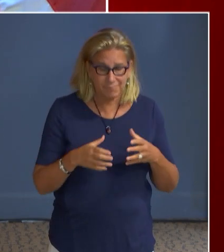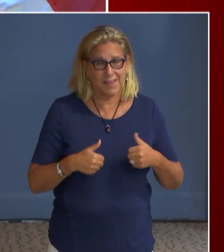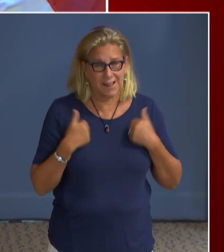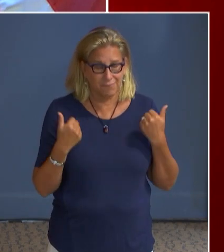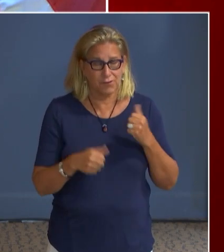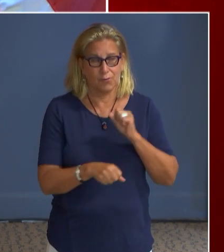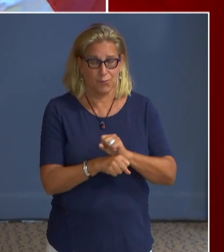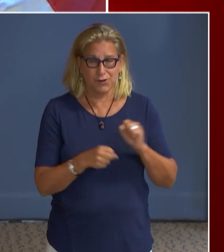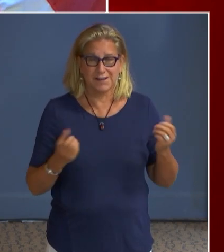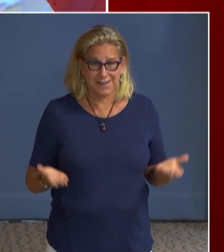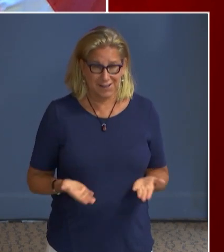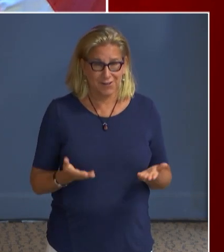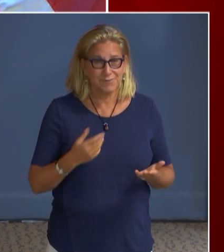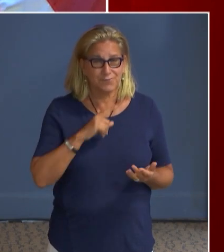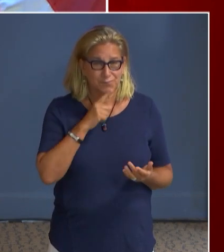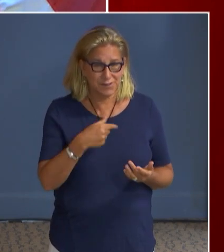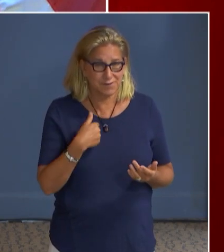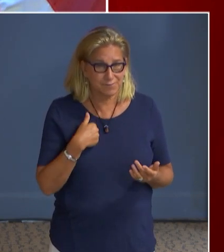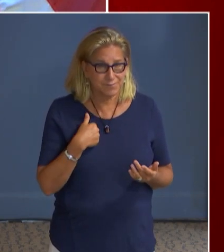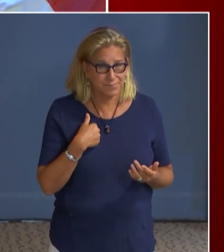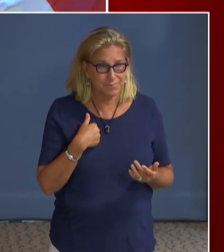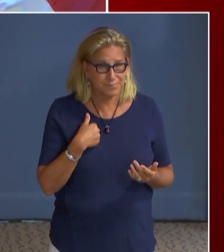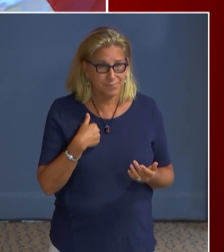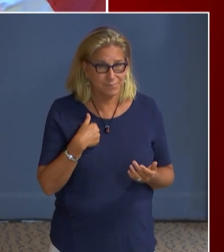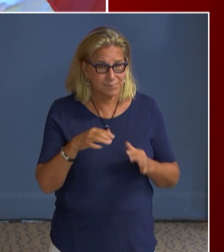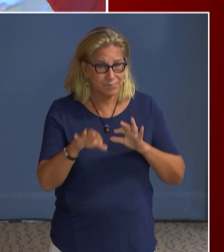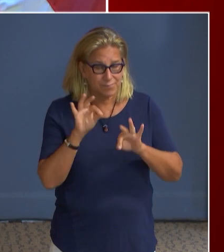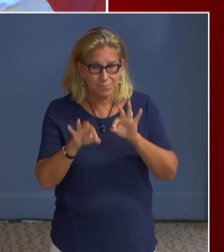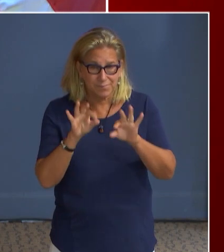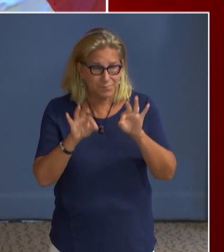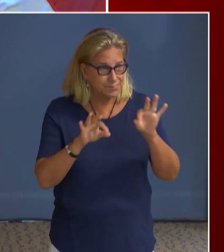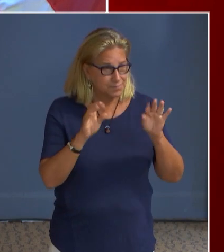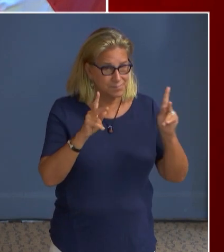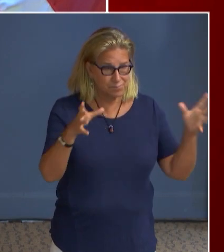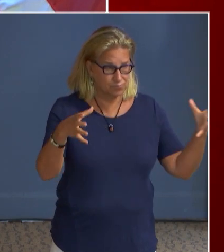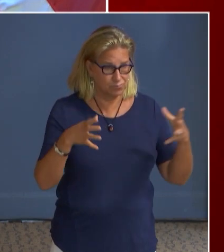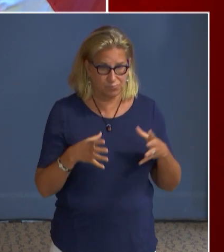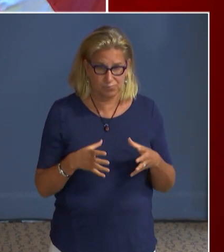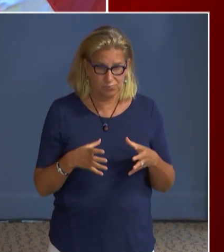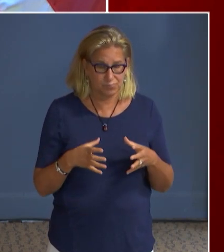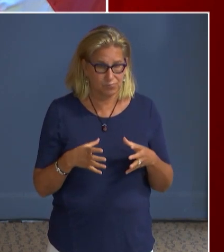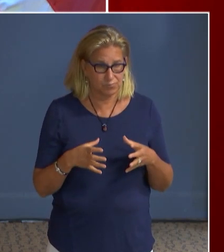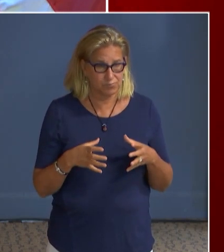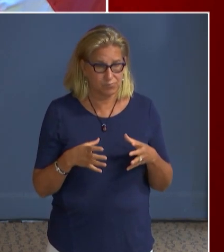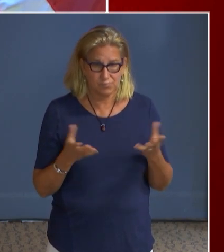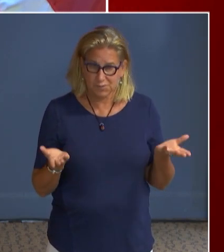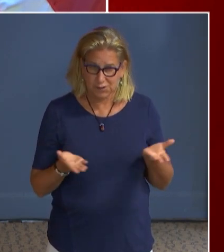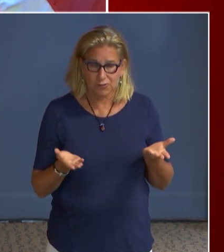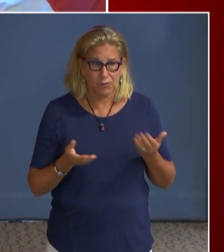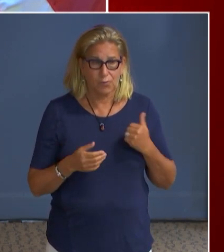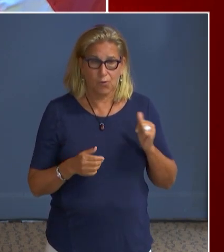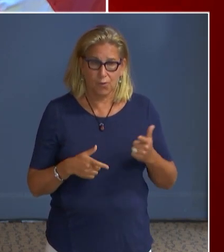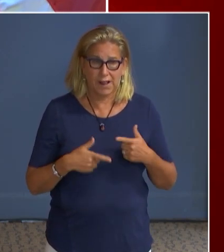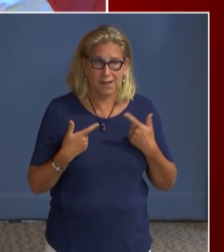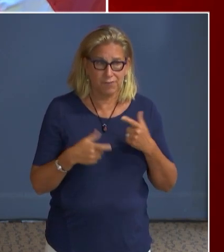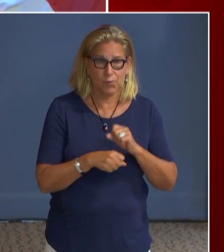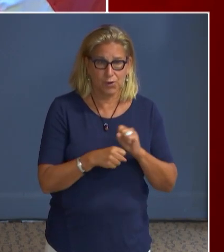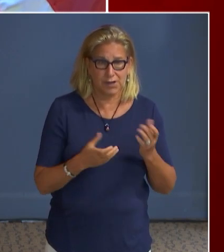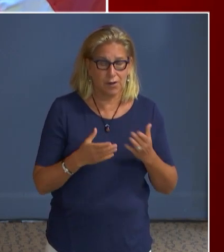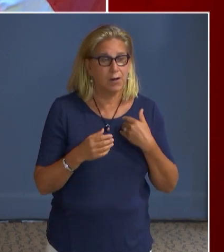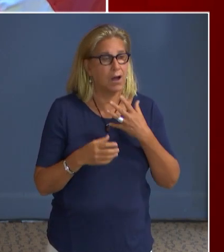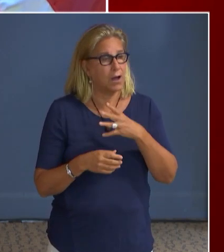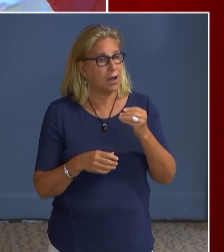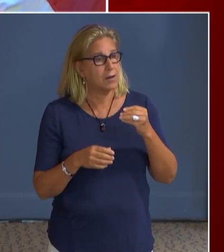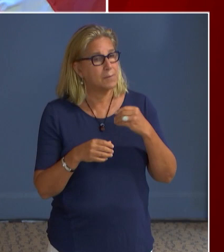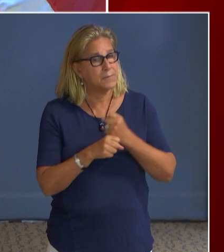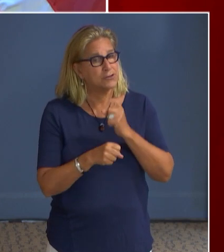hire from that pool to advance our DC values and ensure residents and prospective employees can afford to live and thrive in